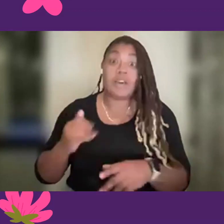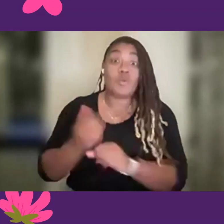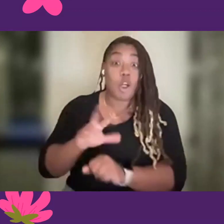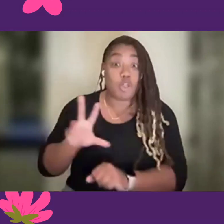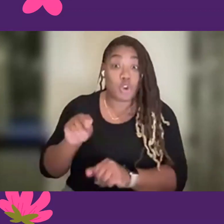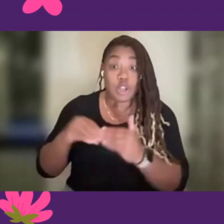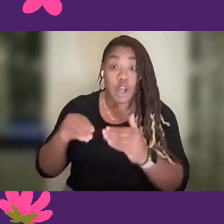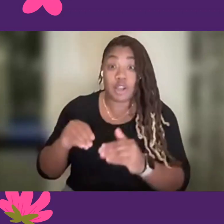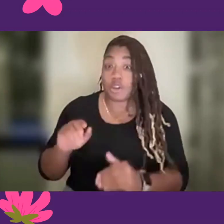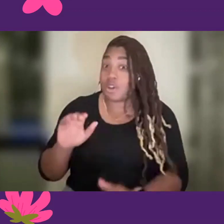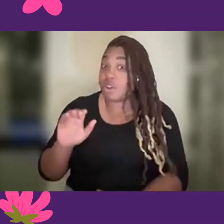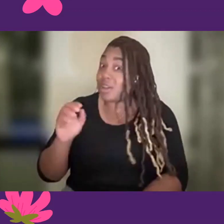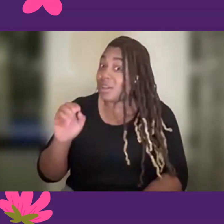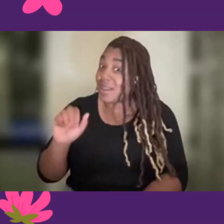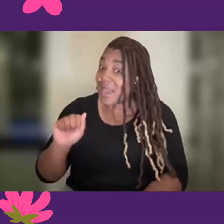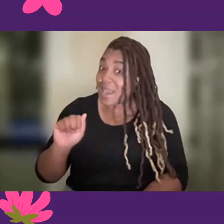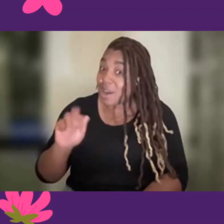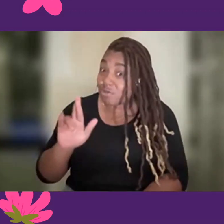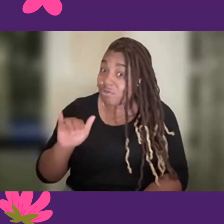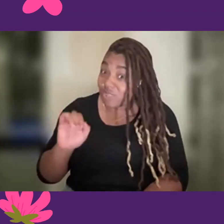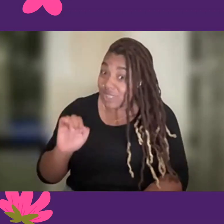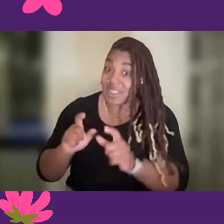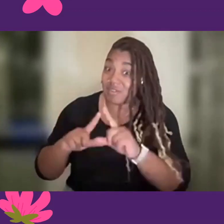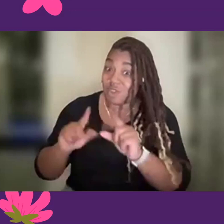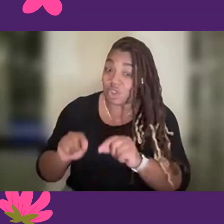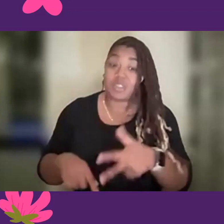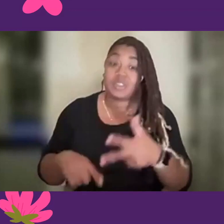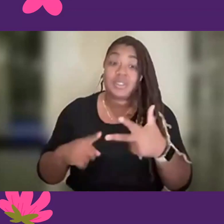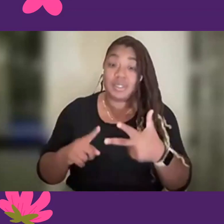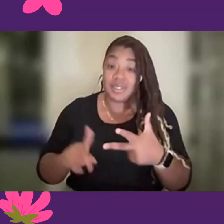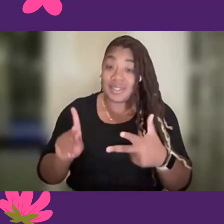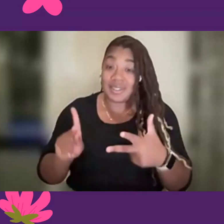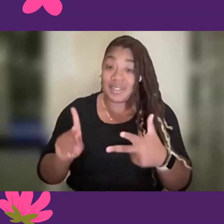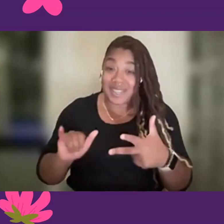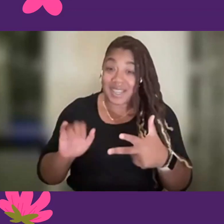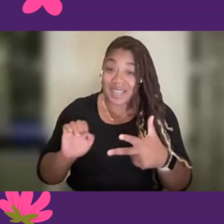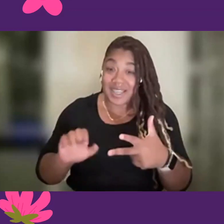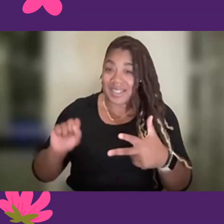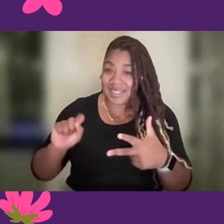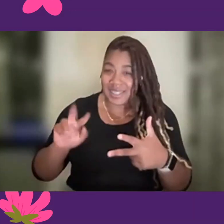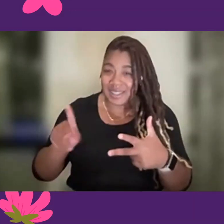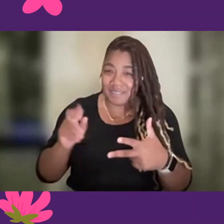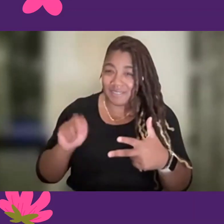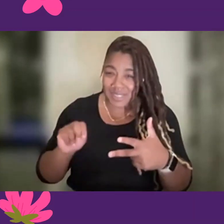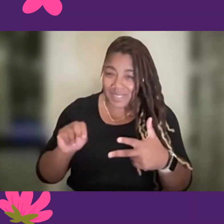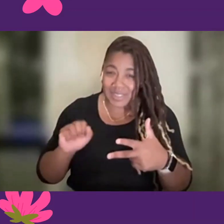Congratulations, Anna. To Kay Stevens, a $30 gift card to